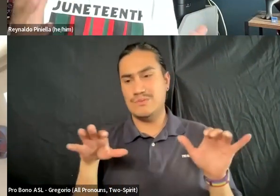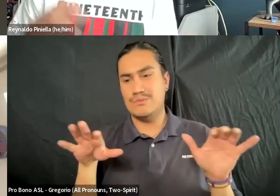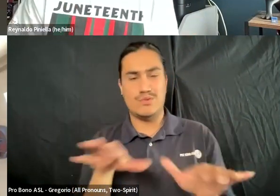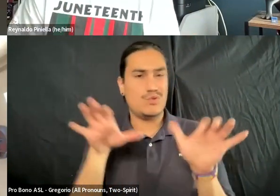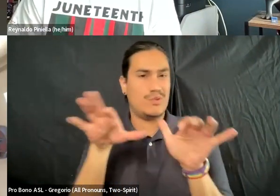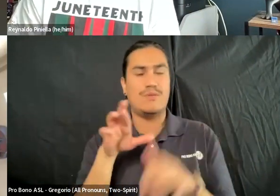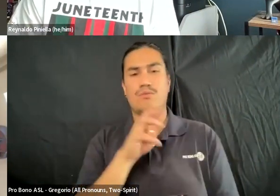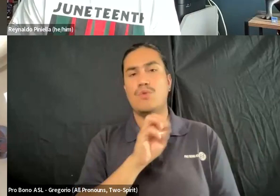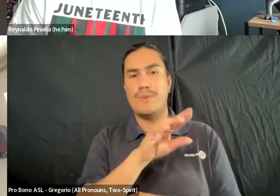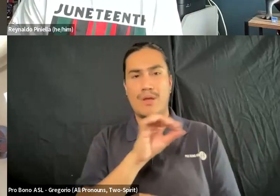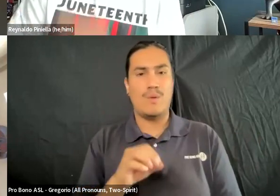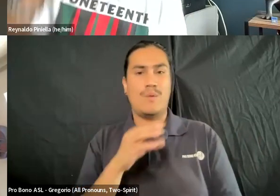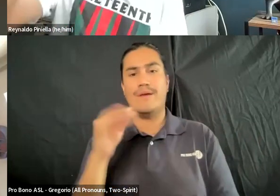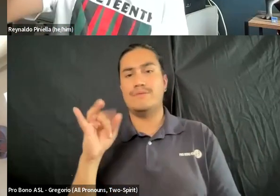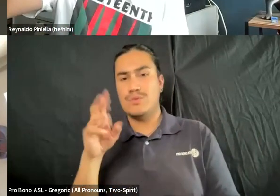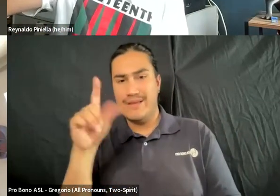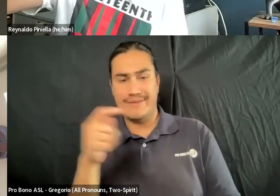Rose's production. I was playing Romeo.